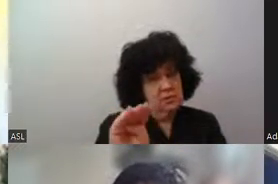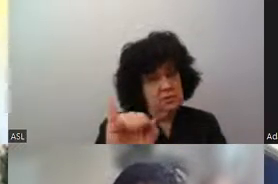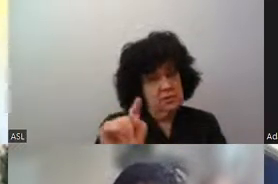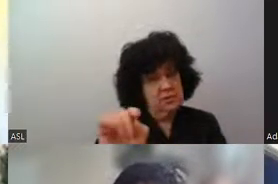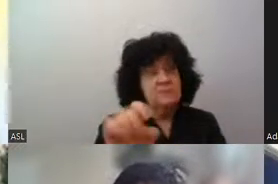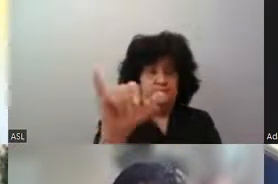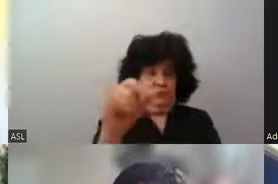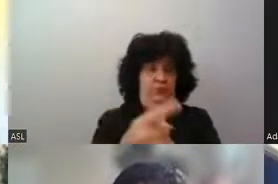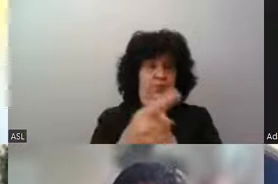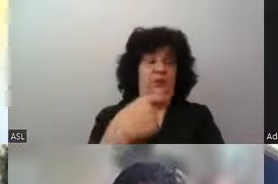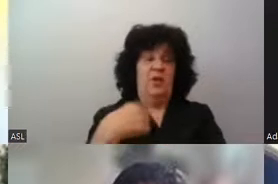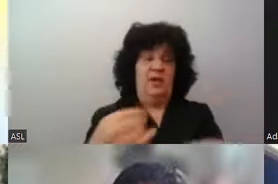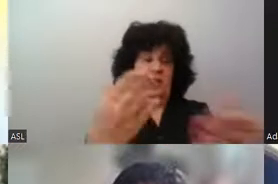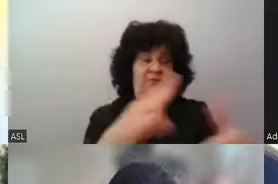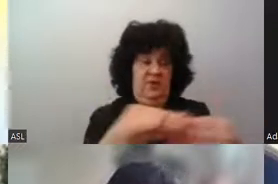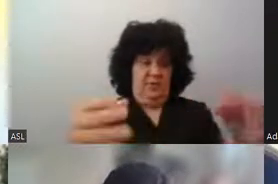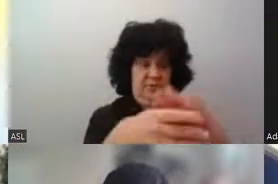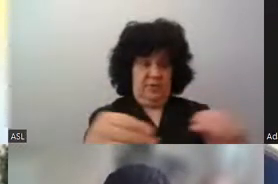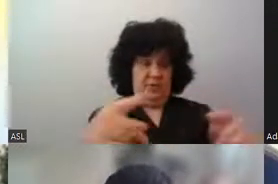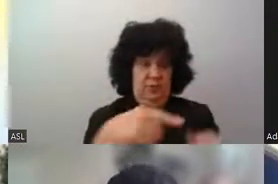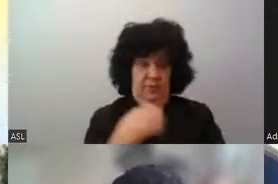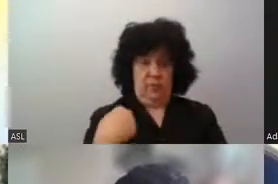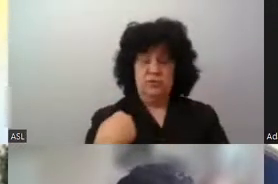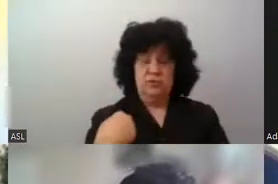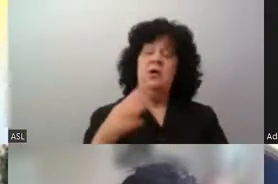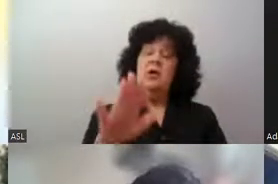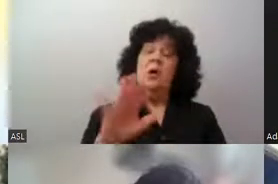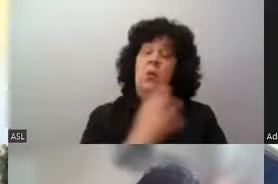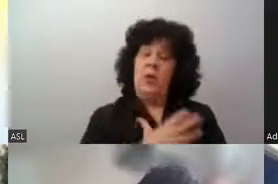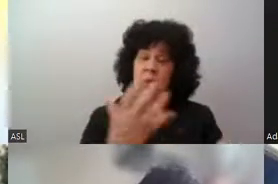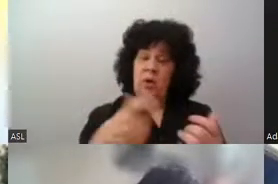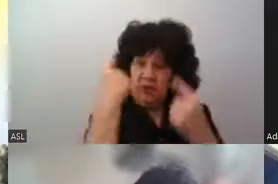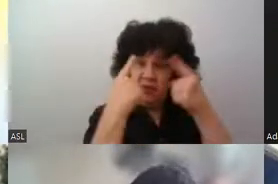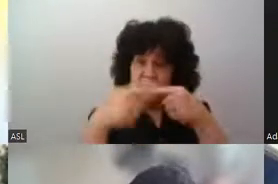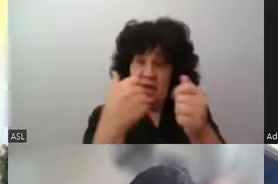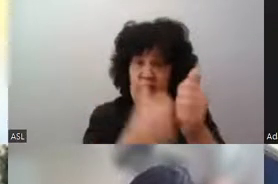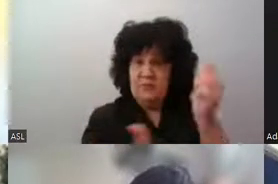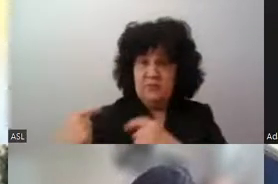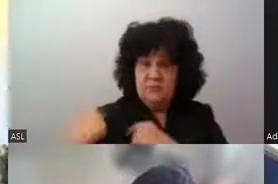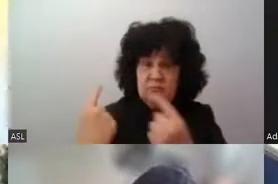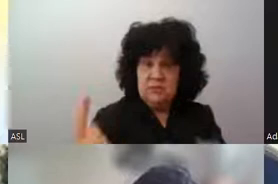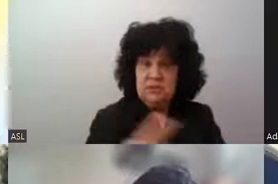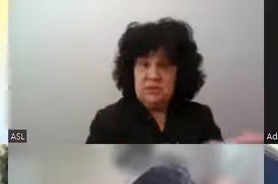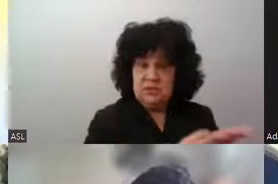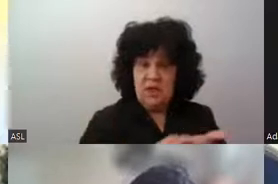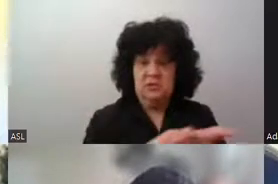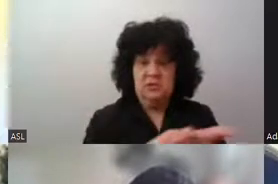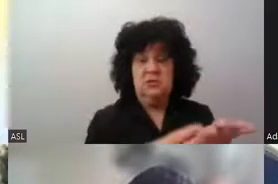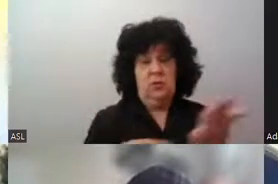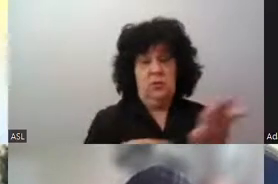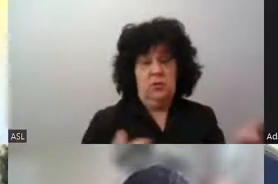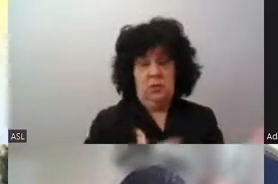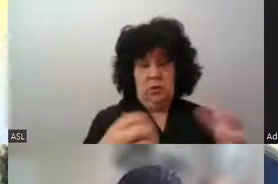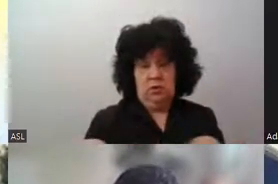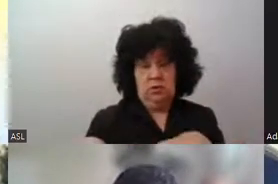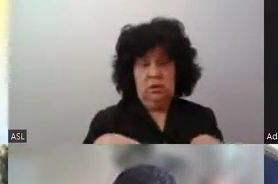wanted to add a comment for the members. So we want you to think about everything that was discussed here. This is exactly what we wanted to do.